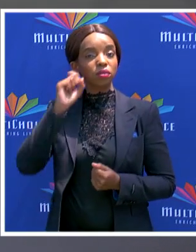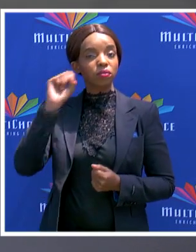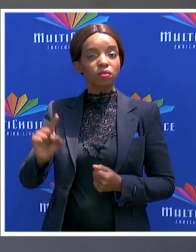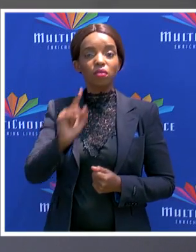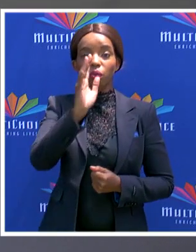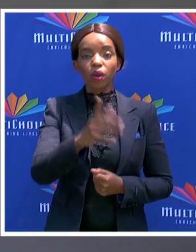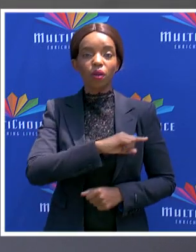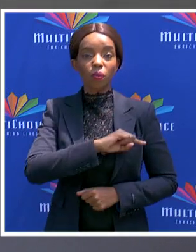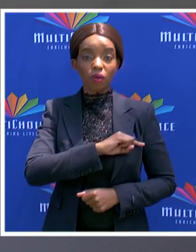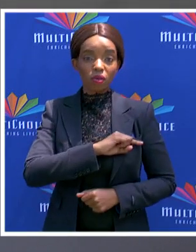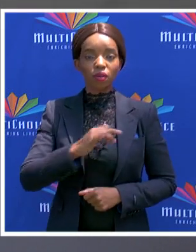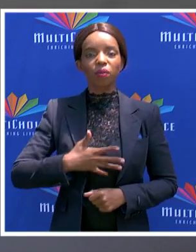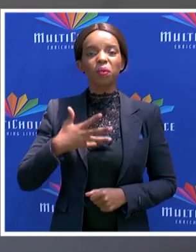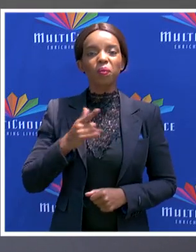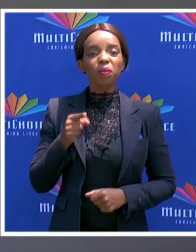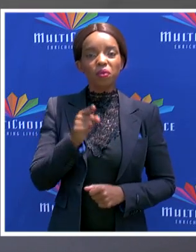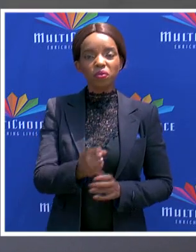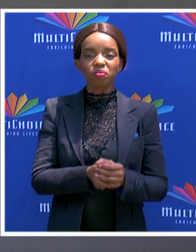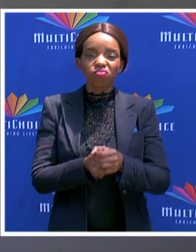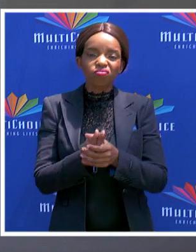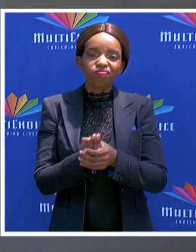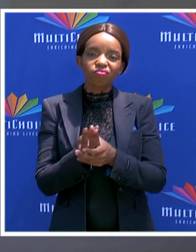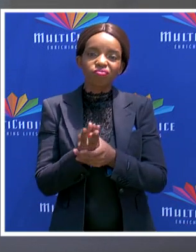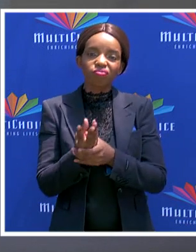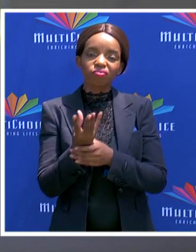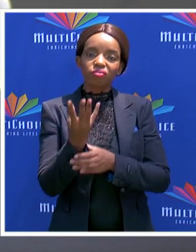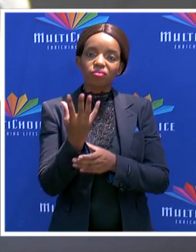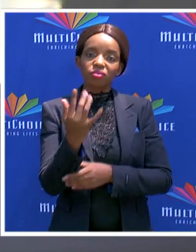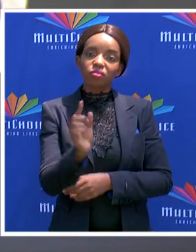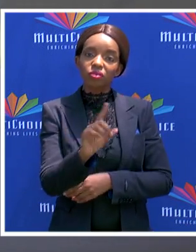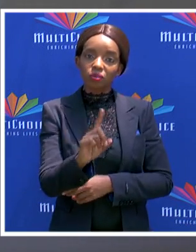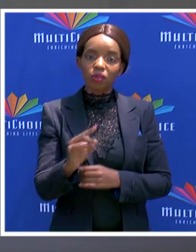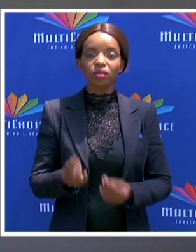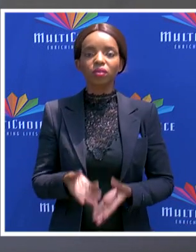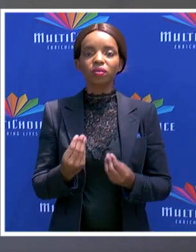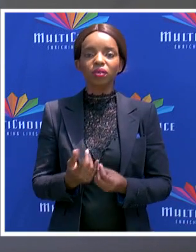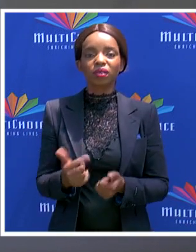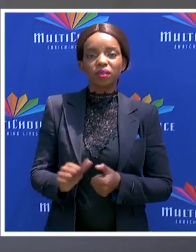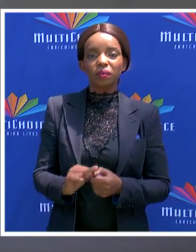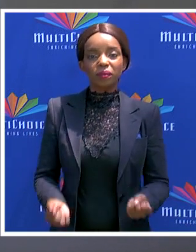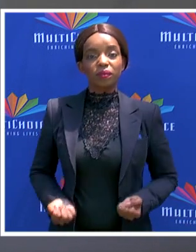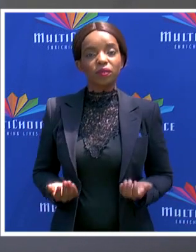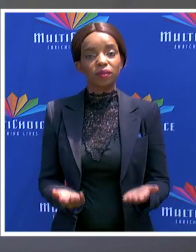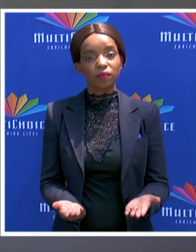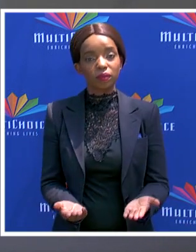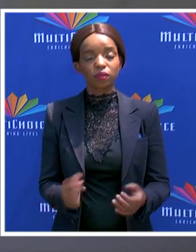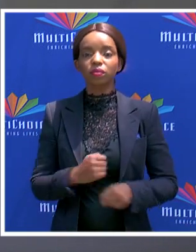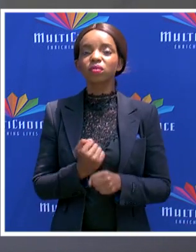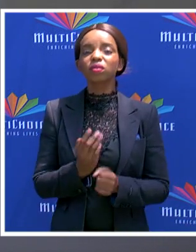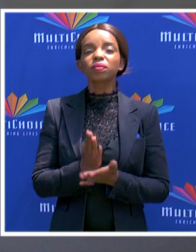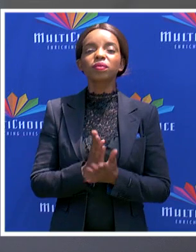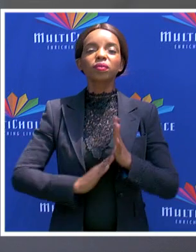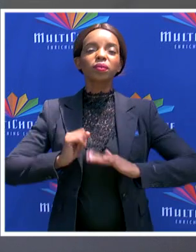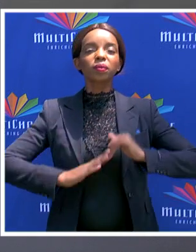we want to do is to grow our subscribers, is to give great customer service, is to ensure we build on